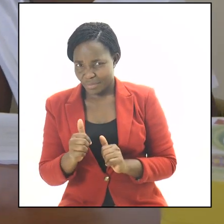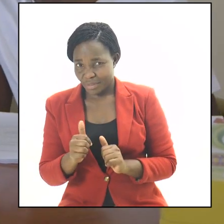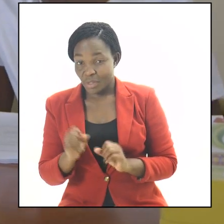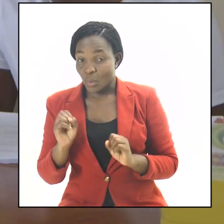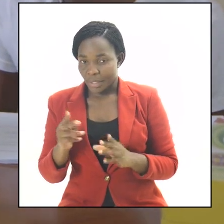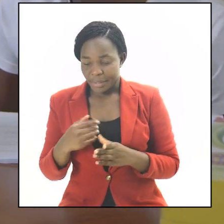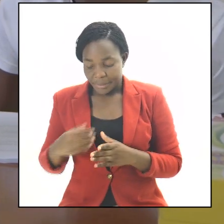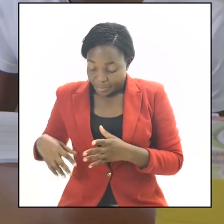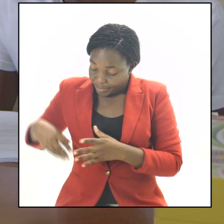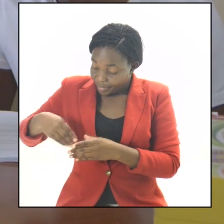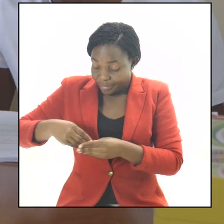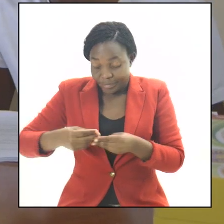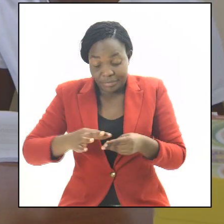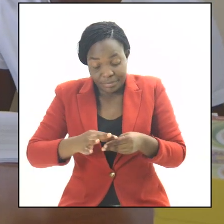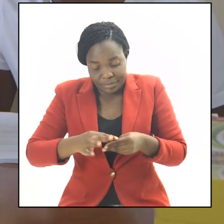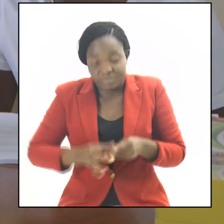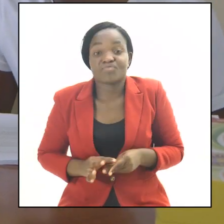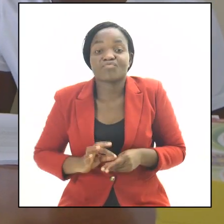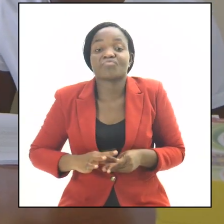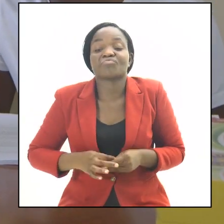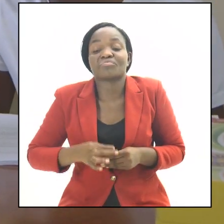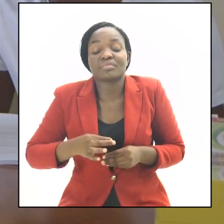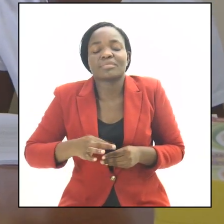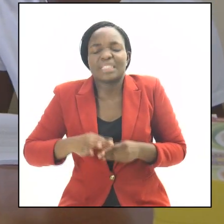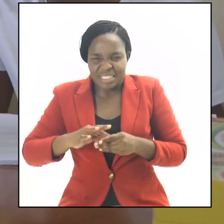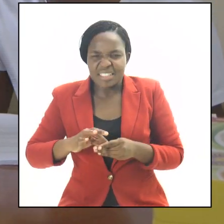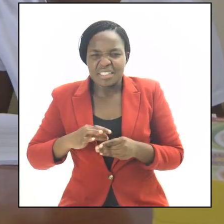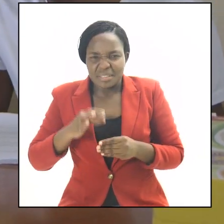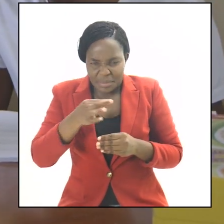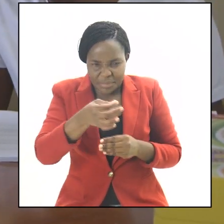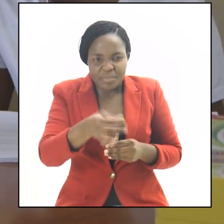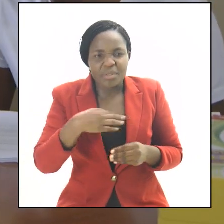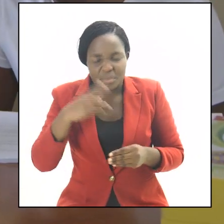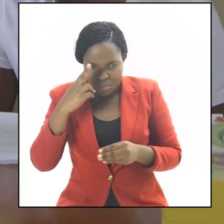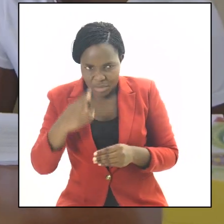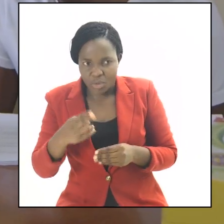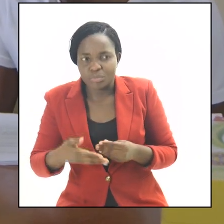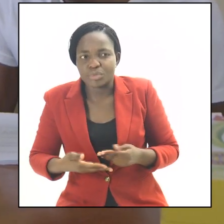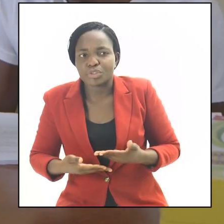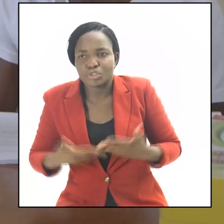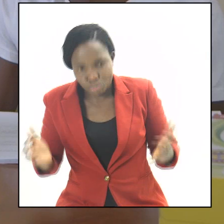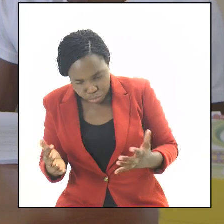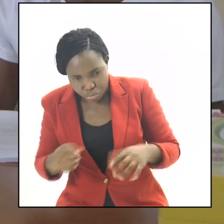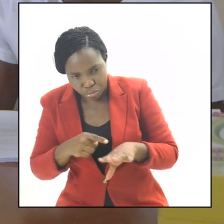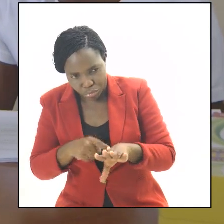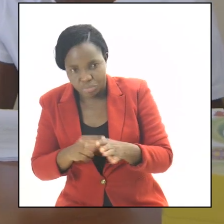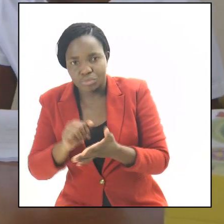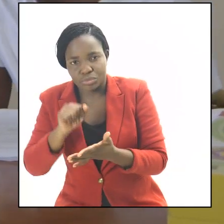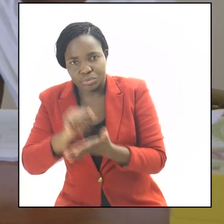Well, here's the money. I hope it inspires you tomorrow for your assignment too.